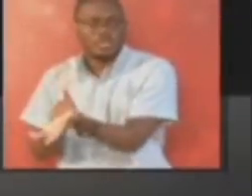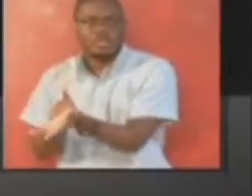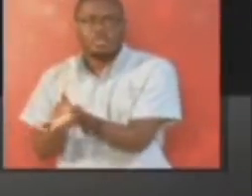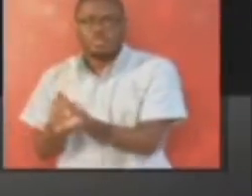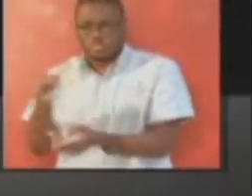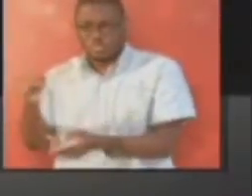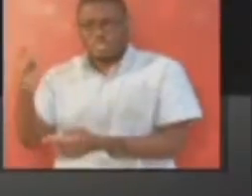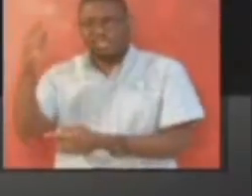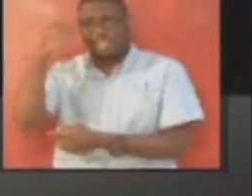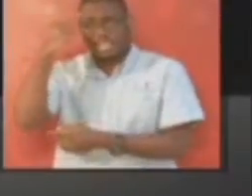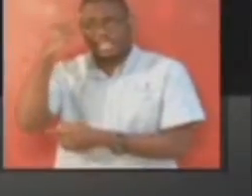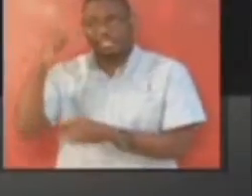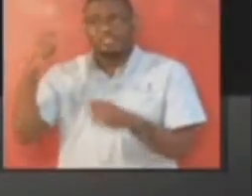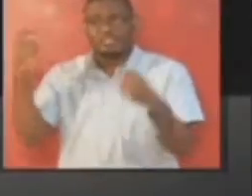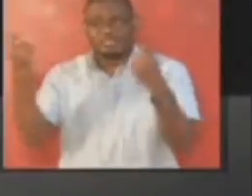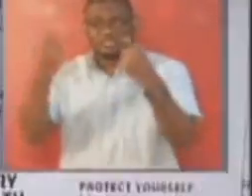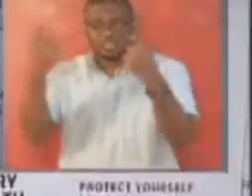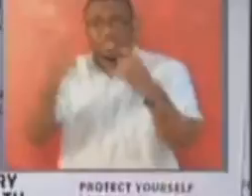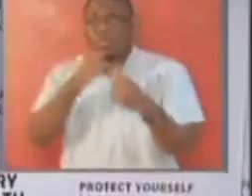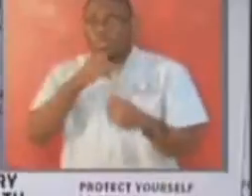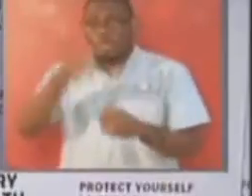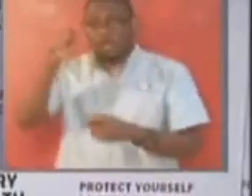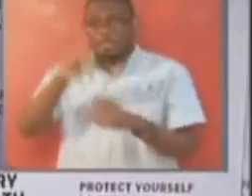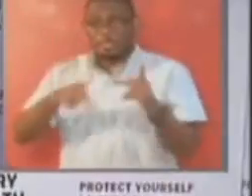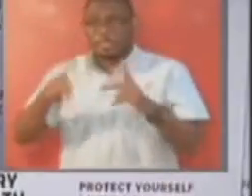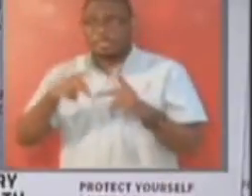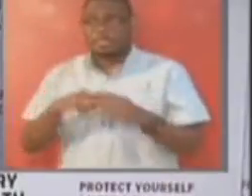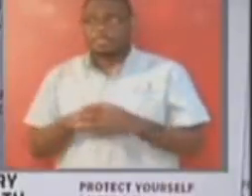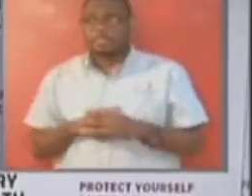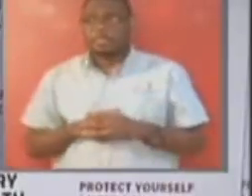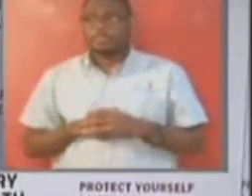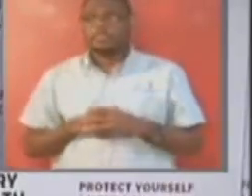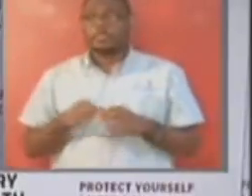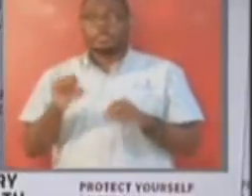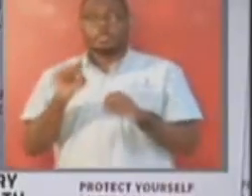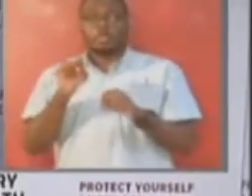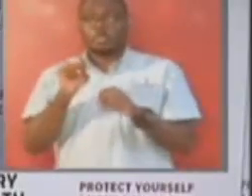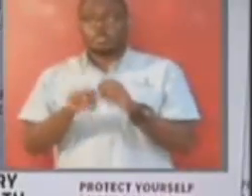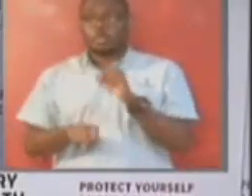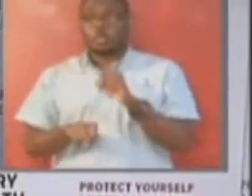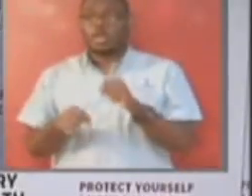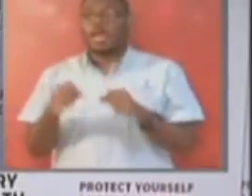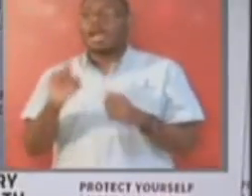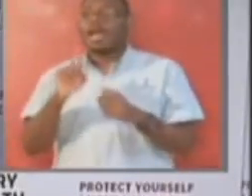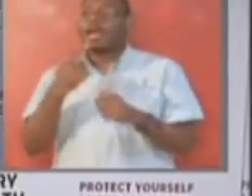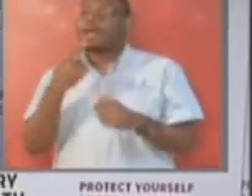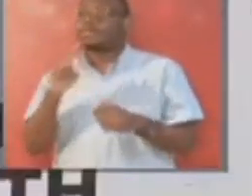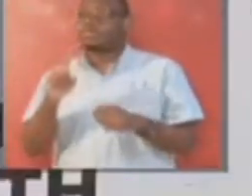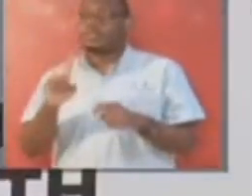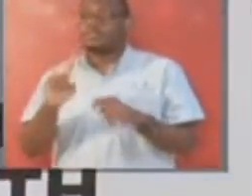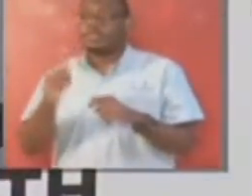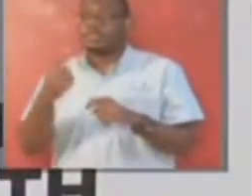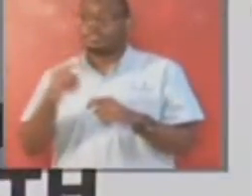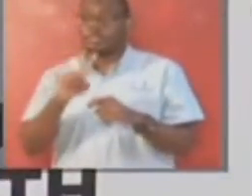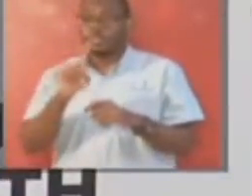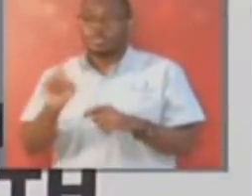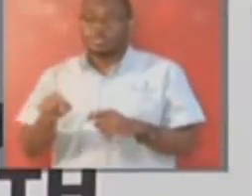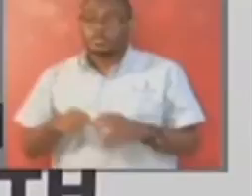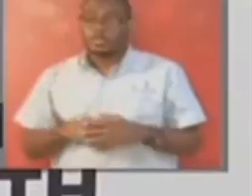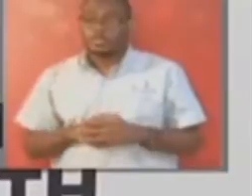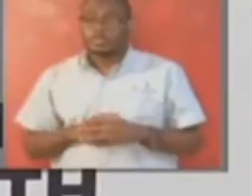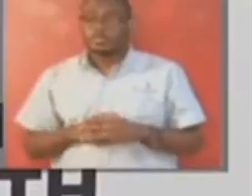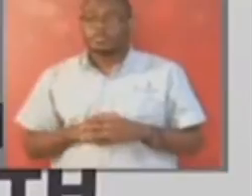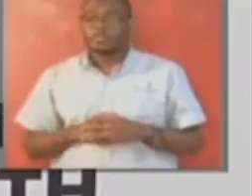for the elderly as well? Thank you. So I will begin, and then Dr. Hamid will answer his part.